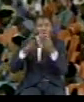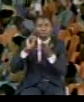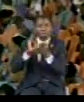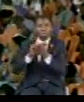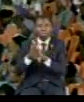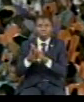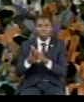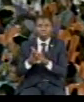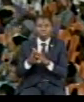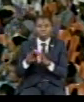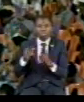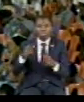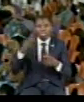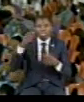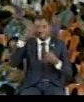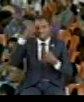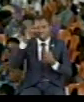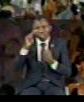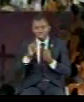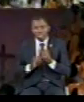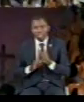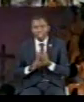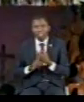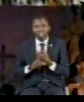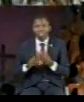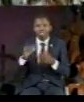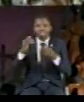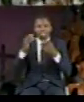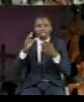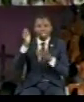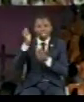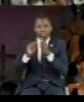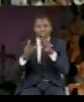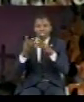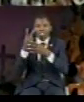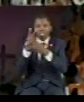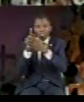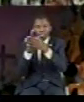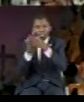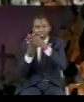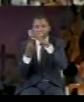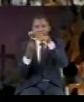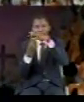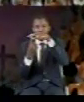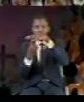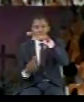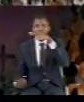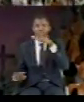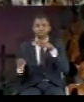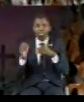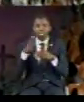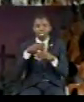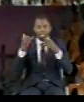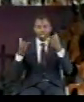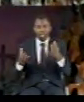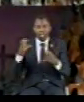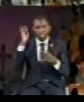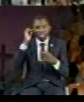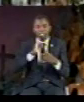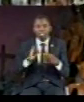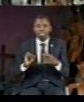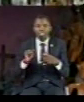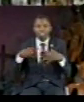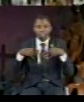cough, everything disappeared. And right now, he is perfectly whole. Praise the Lord. From